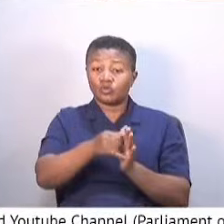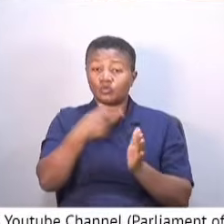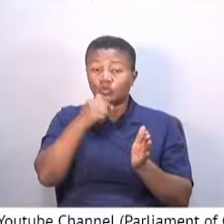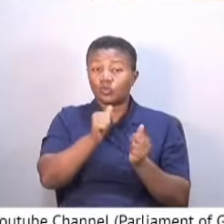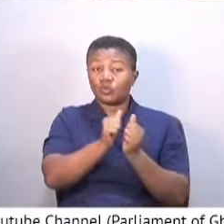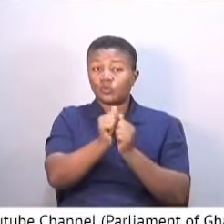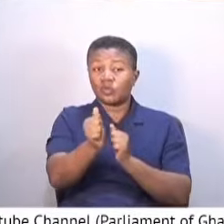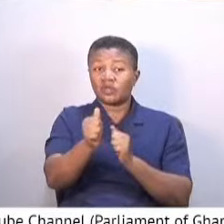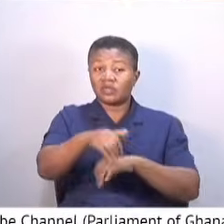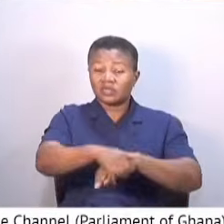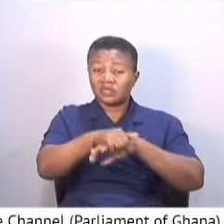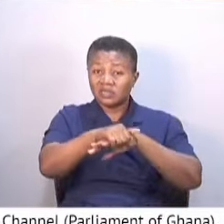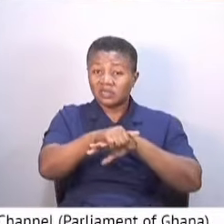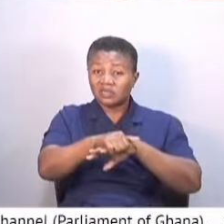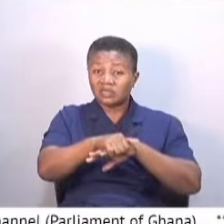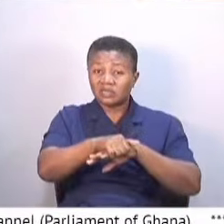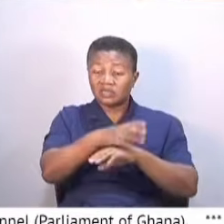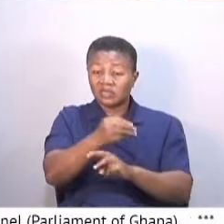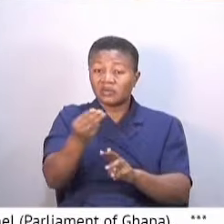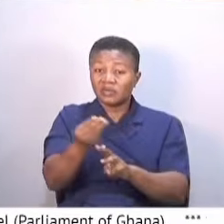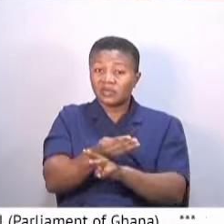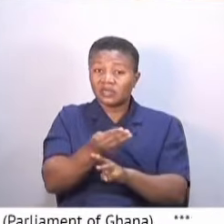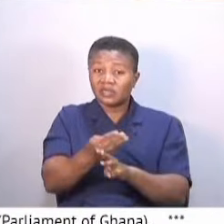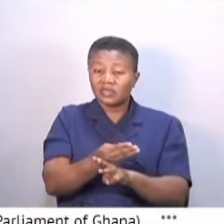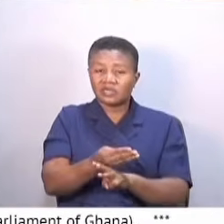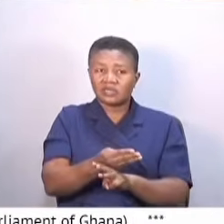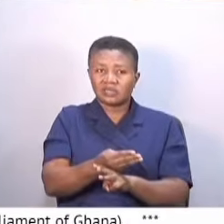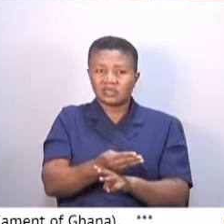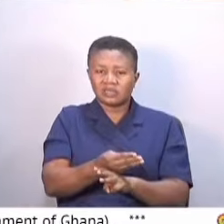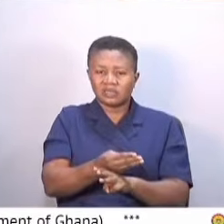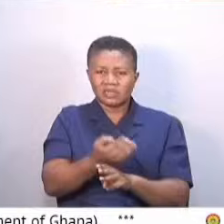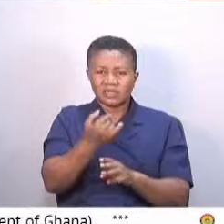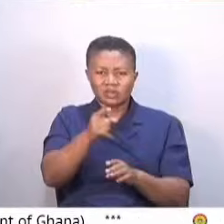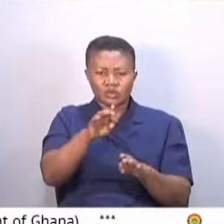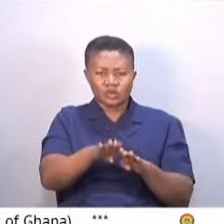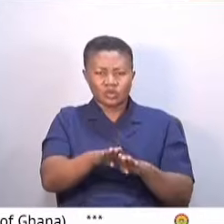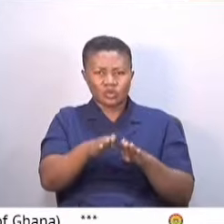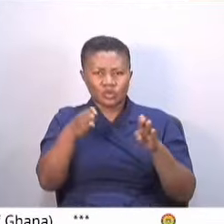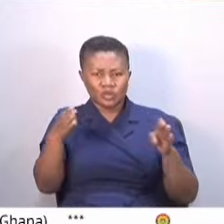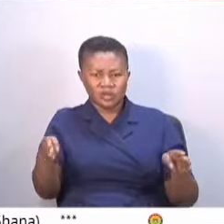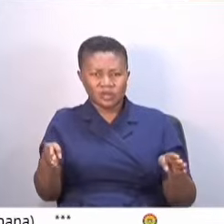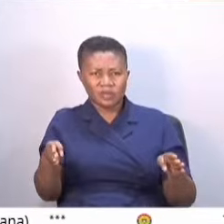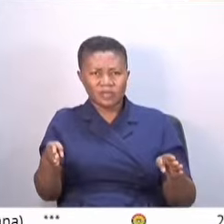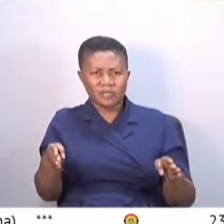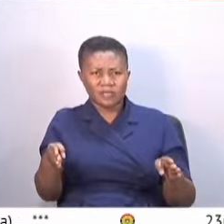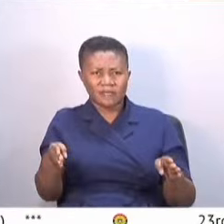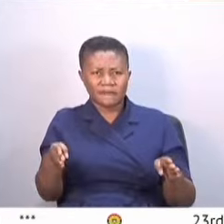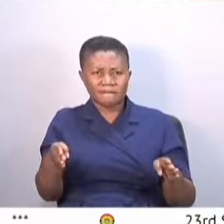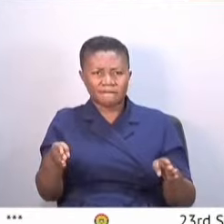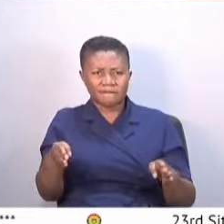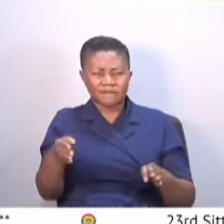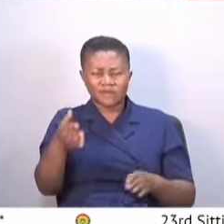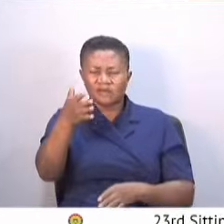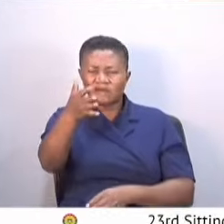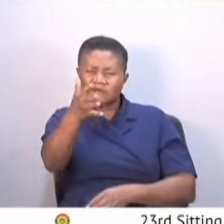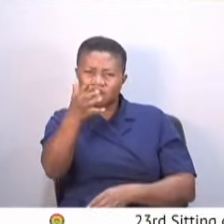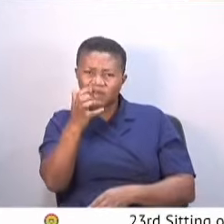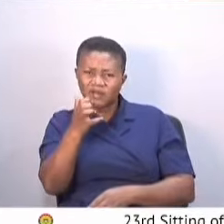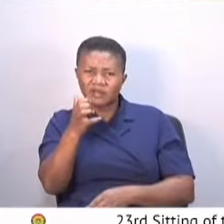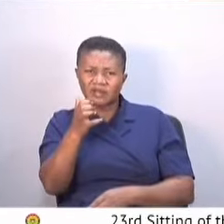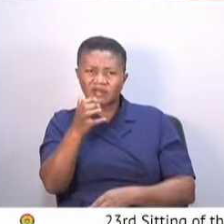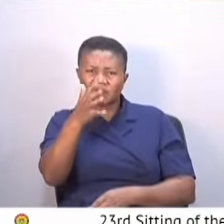mathematics. All of these were taken off just to do propaganda. And then you open, then you take 506,000 people,